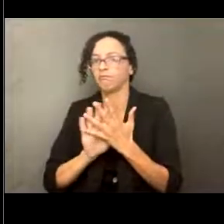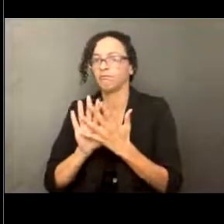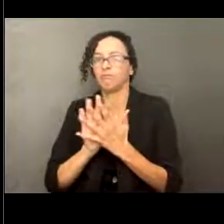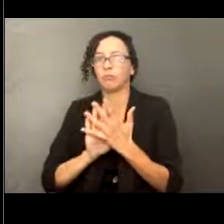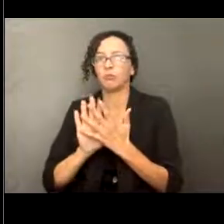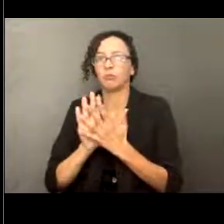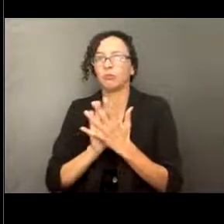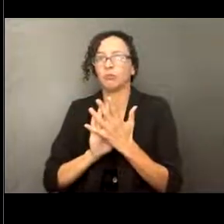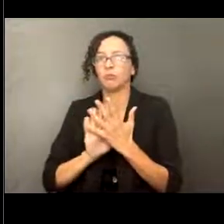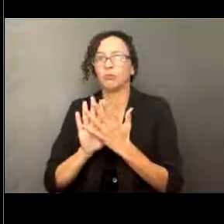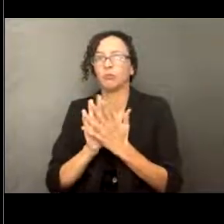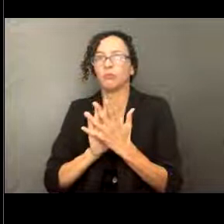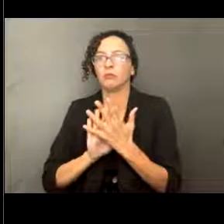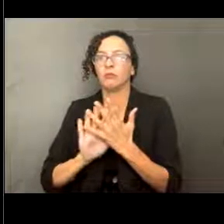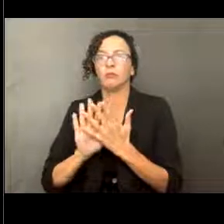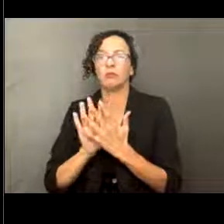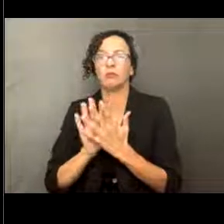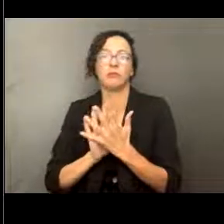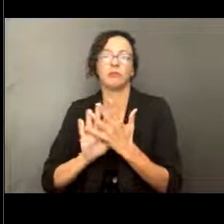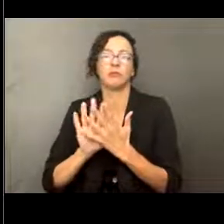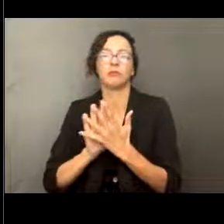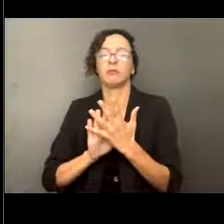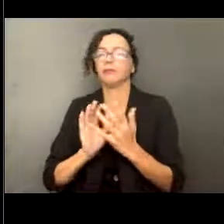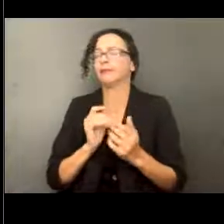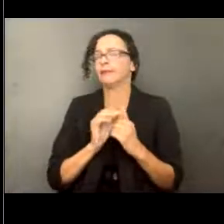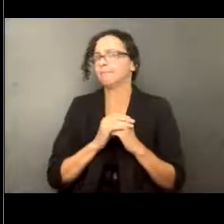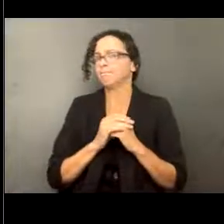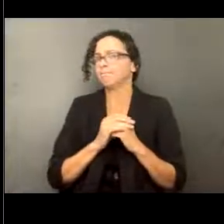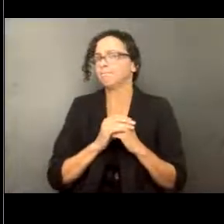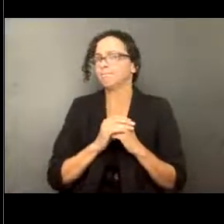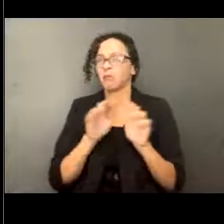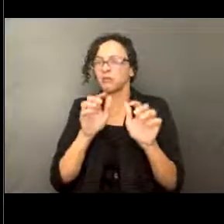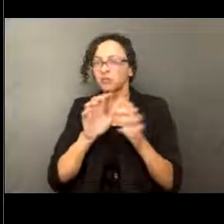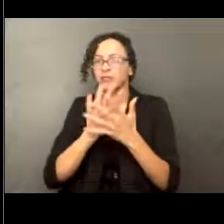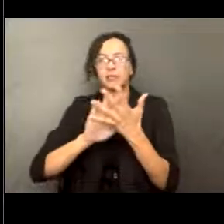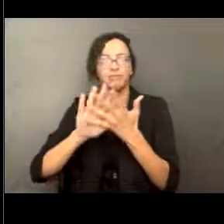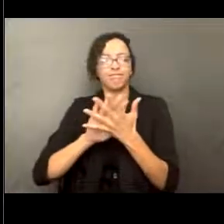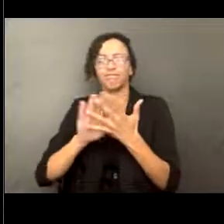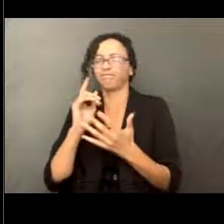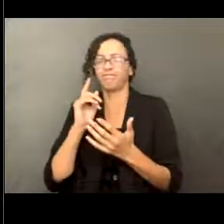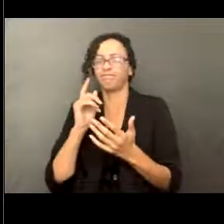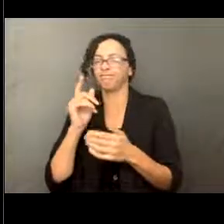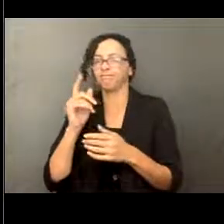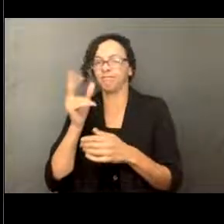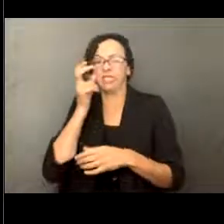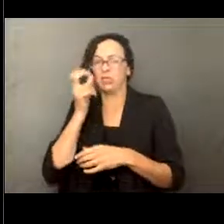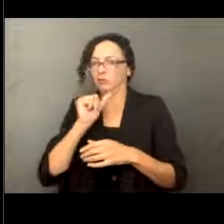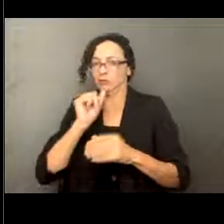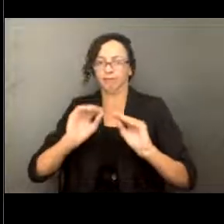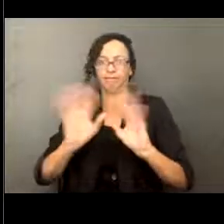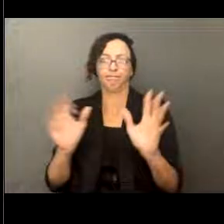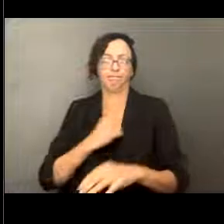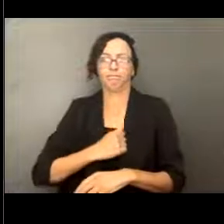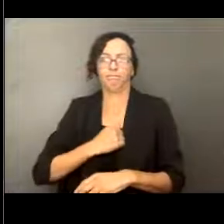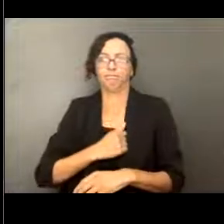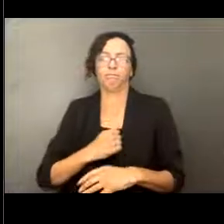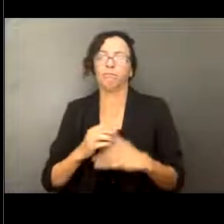have passed in California. Thankful to Governor Newsom's leadership and the state legislature stepping up and passing those